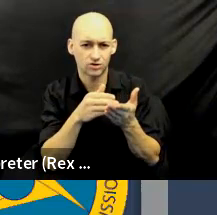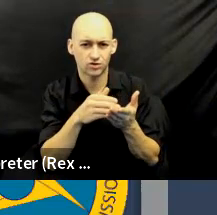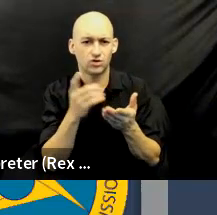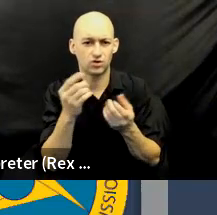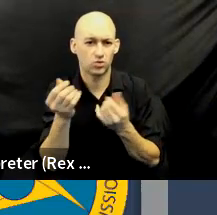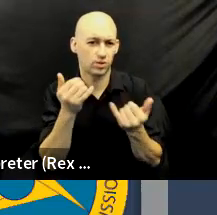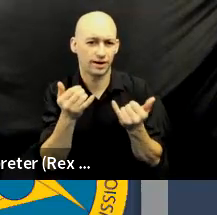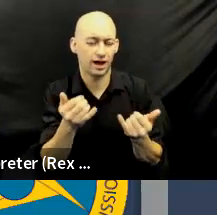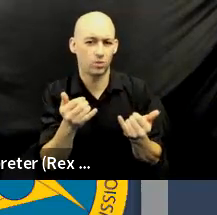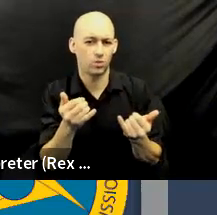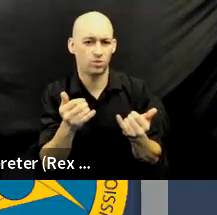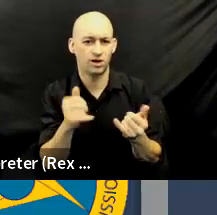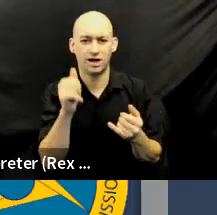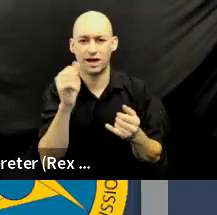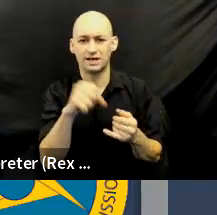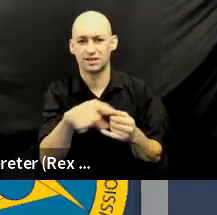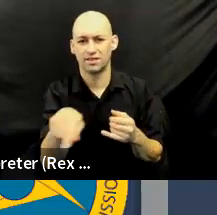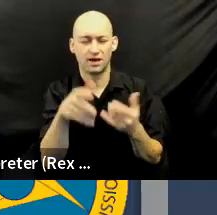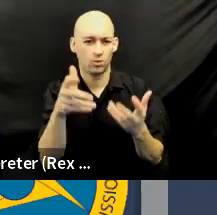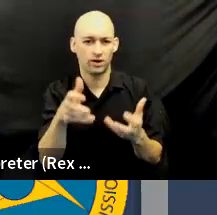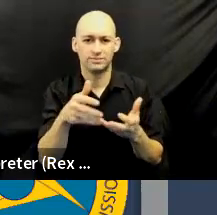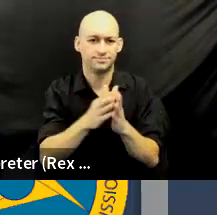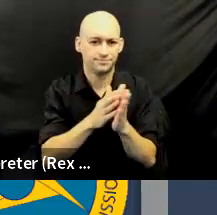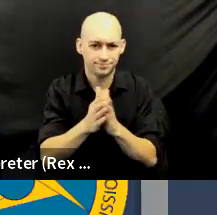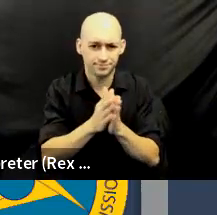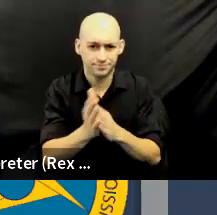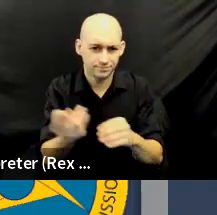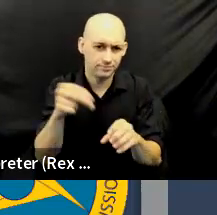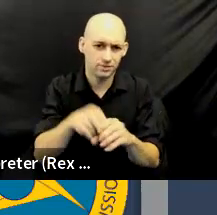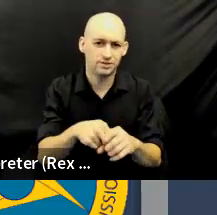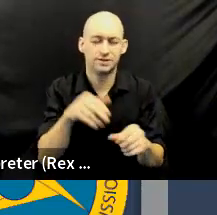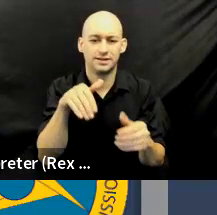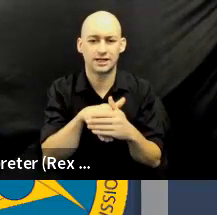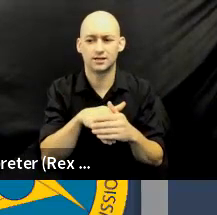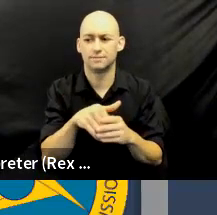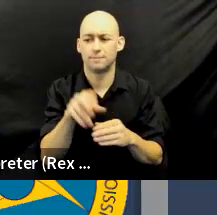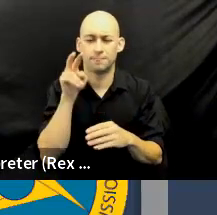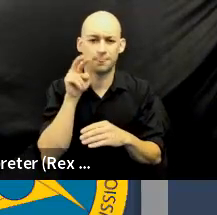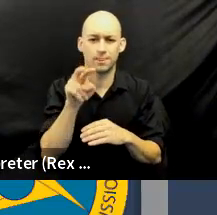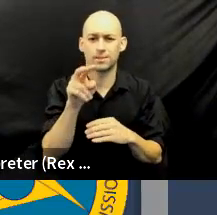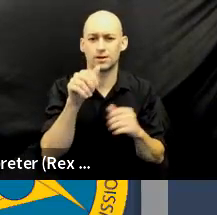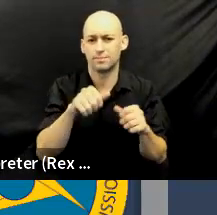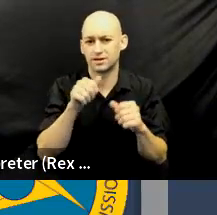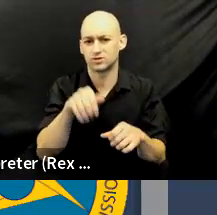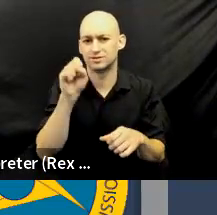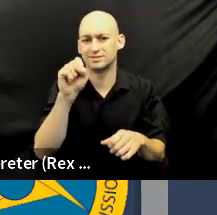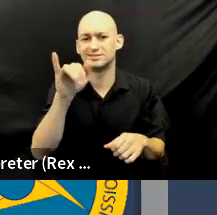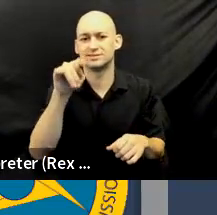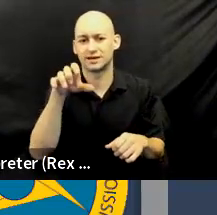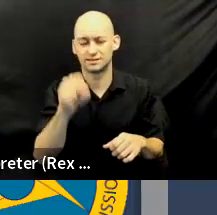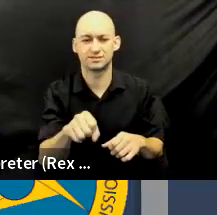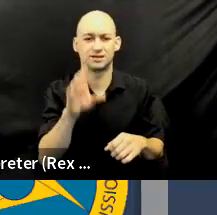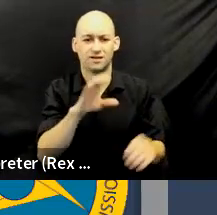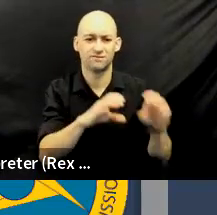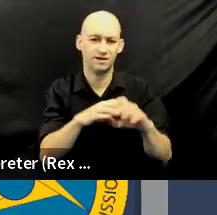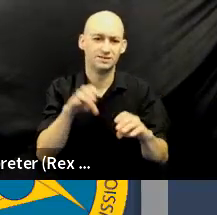right now as they want to eagerly participate in looking at potential sites, investing in